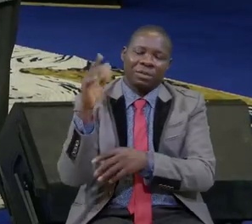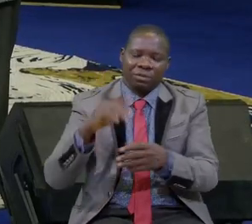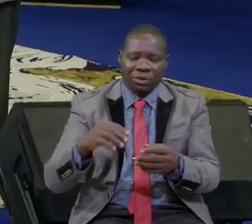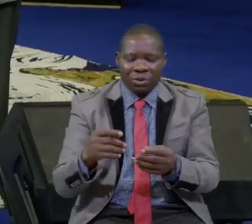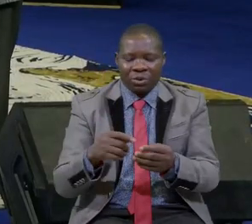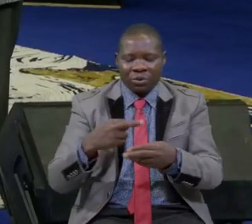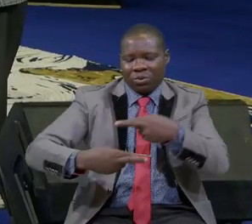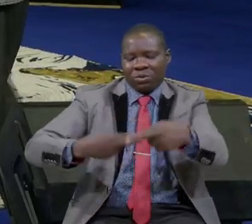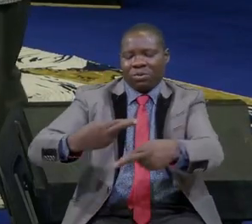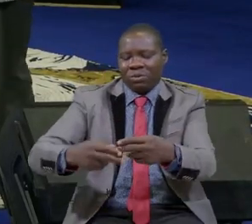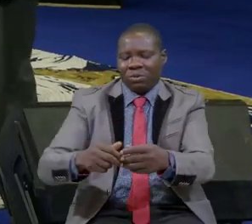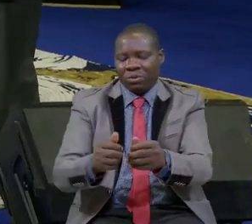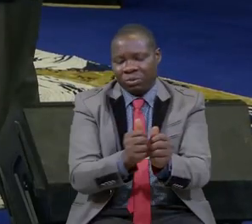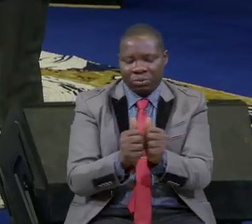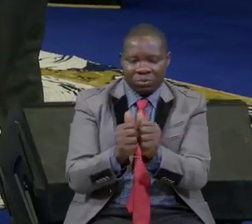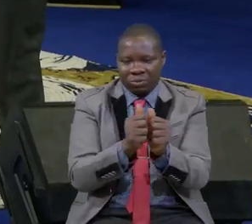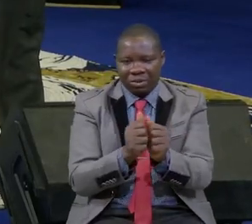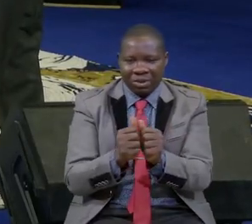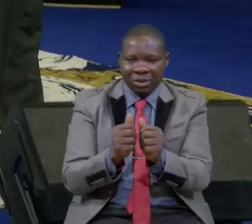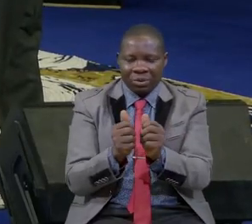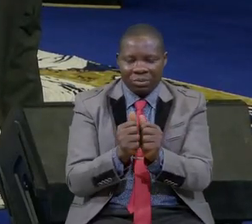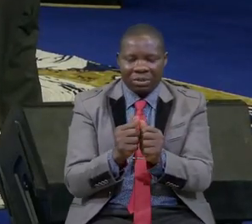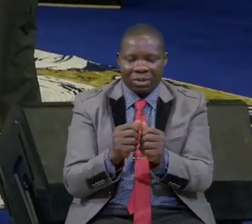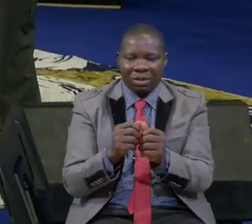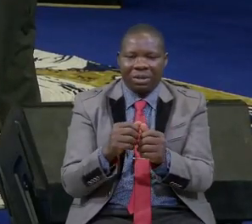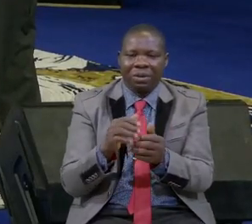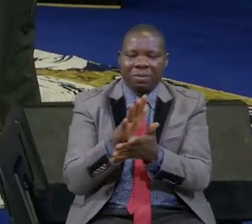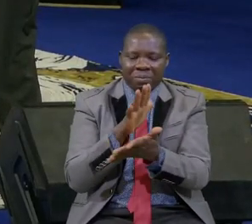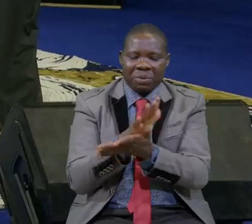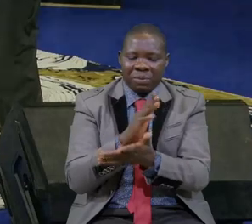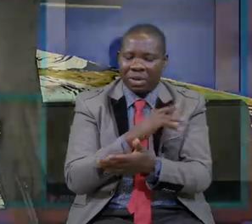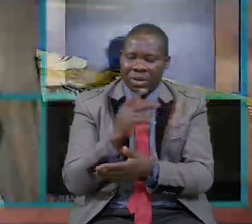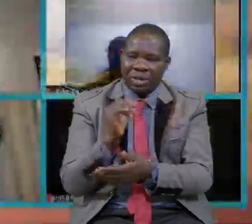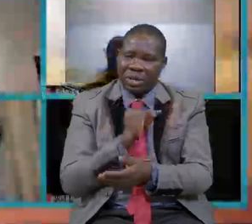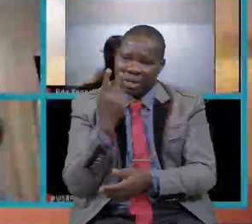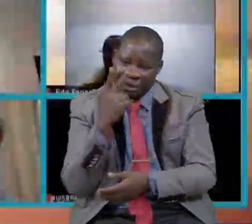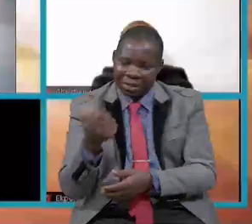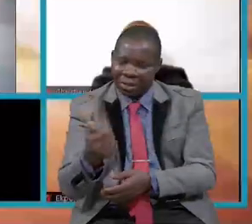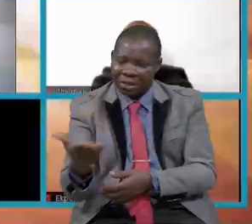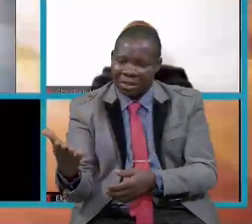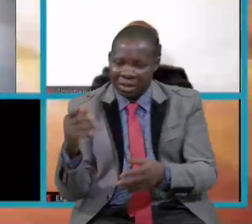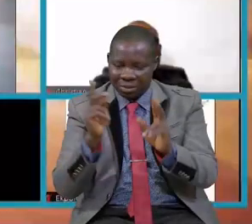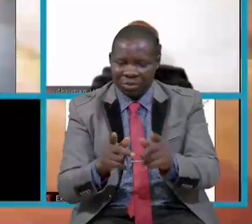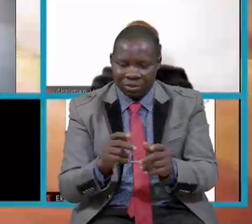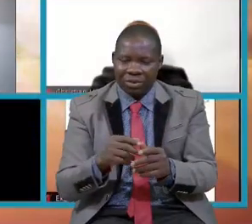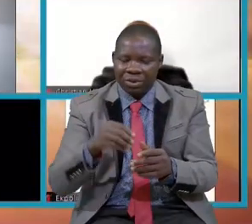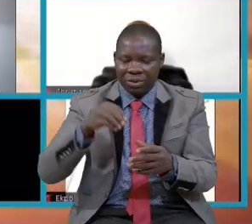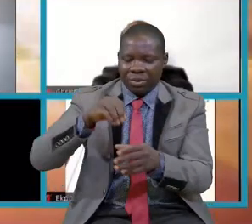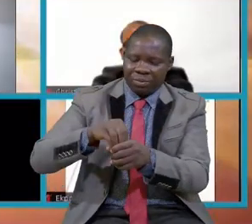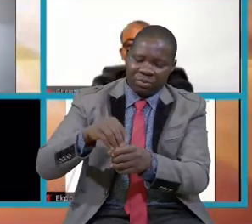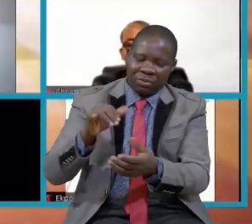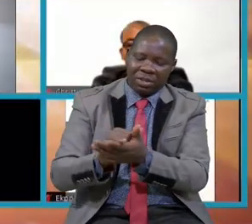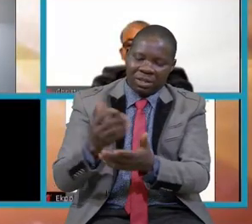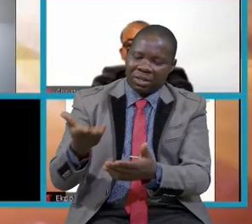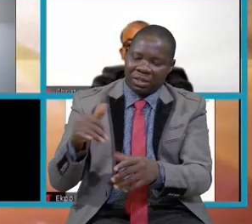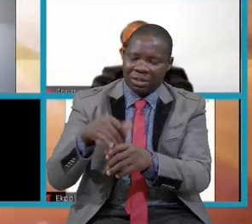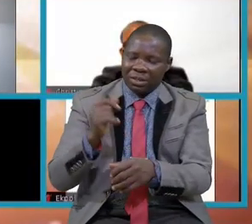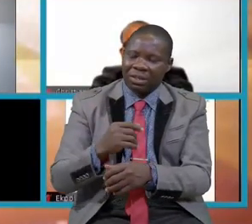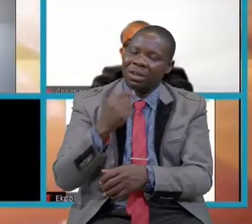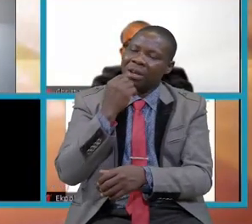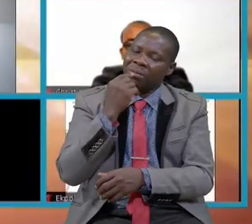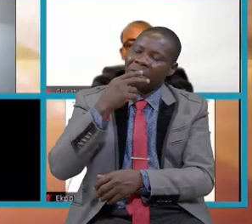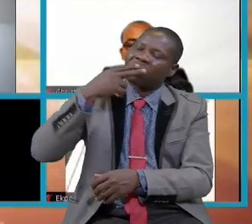paper, and then I see another person put that thing in their mouth and the smoke is coming